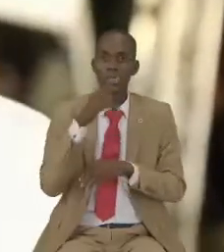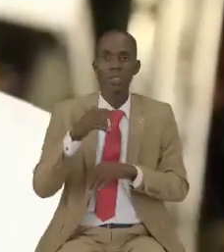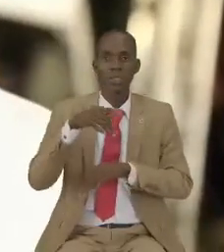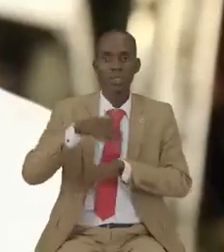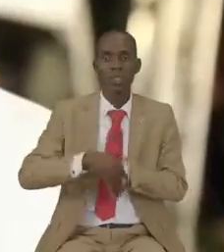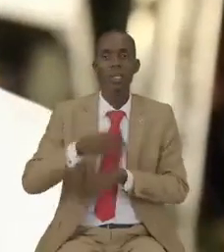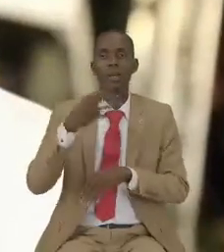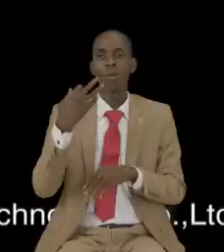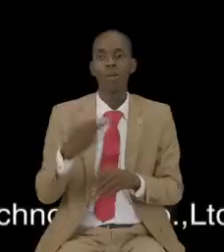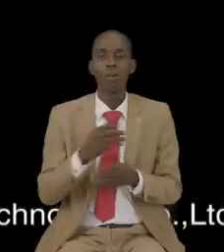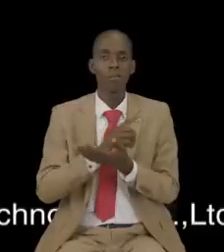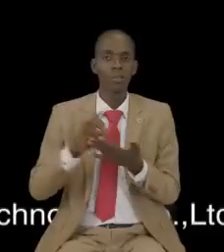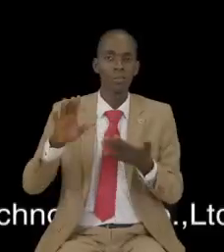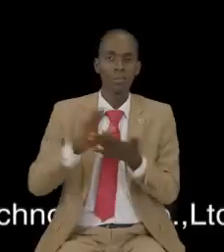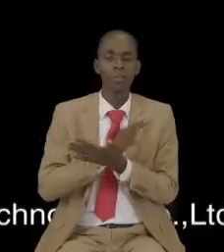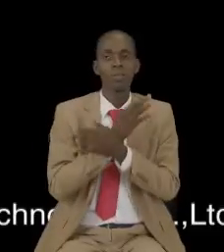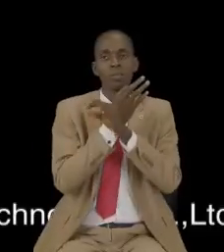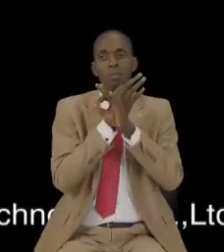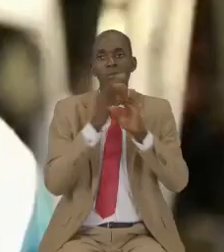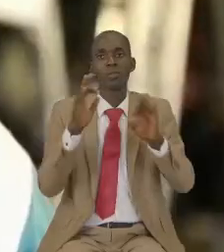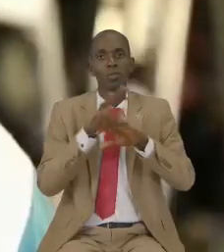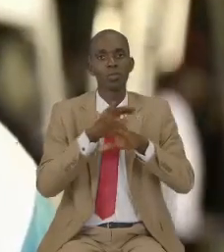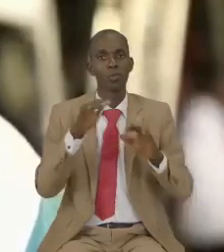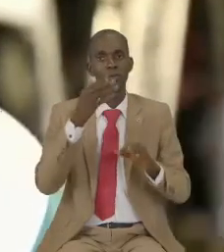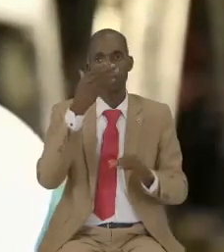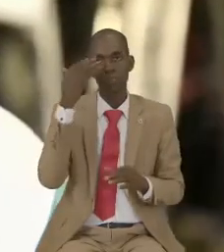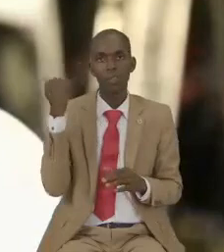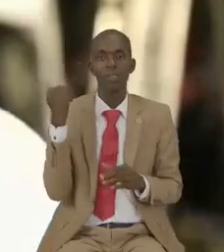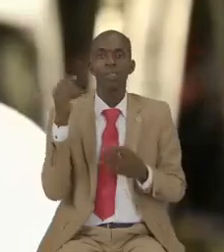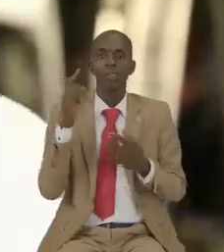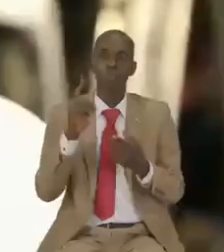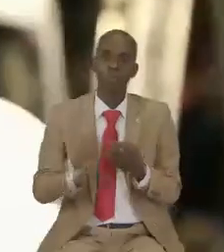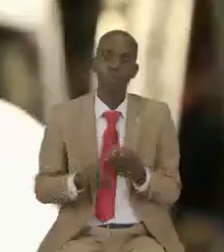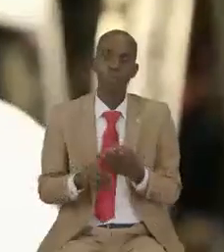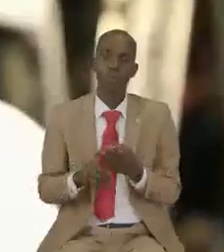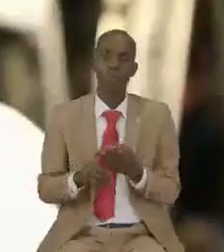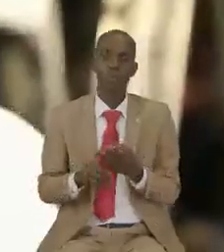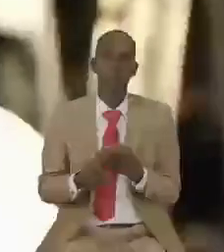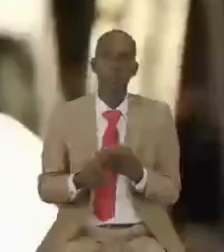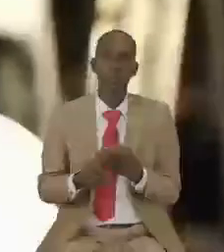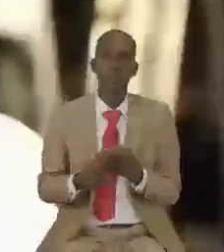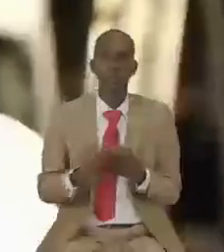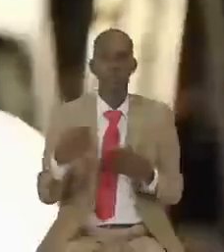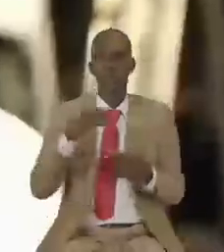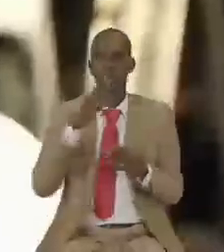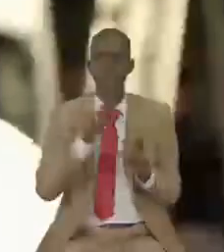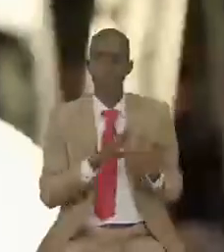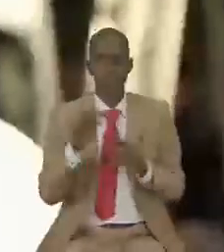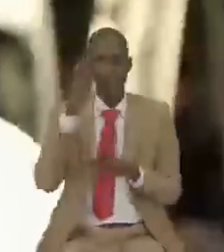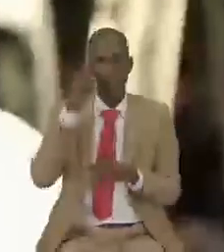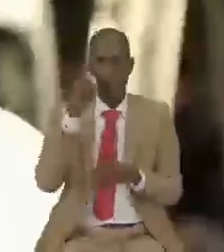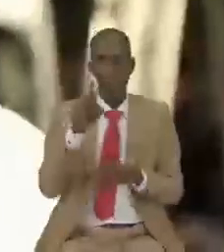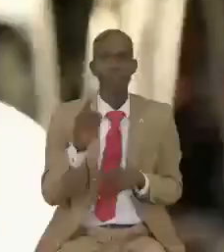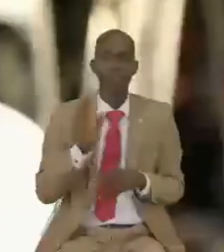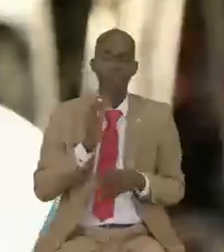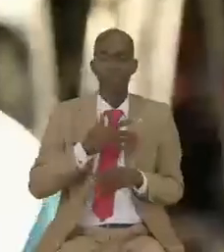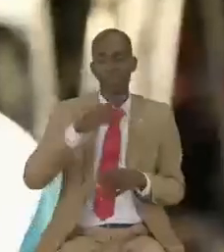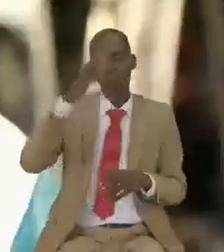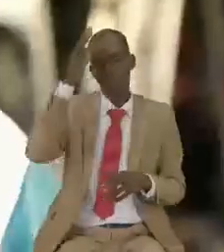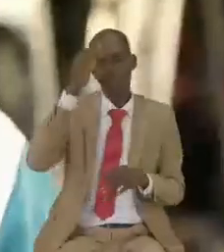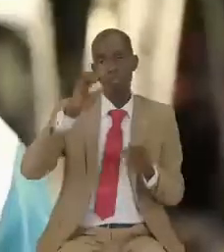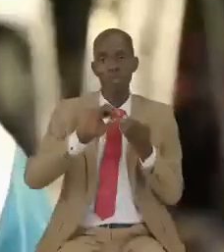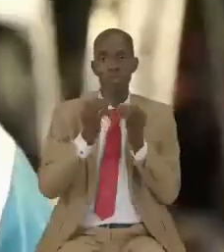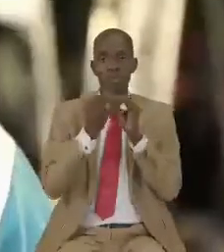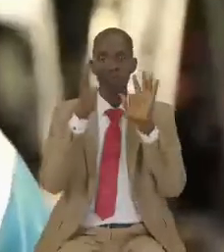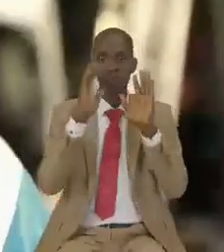freedom. Don't forget, walk with you. We are ready for you. The biggest daddy, the convener of the Global Crusade